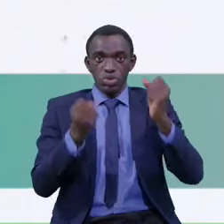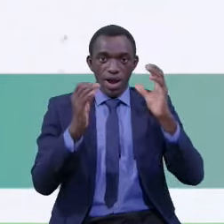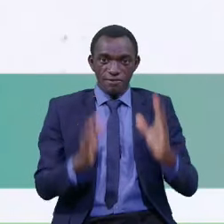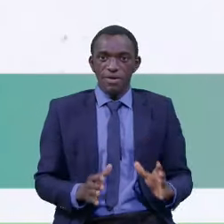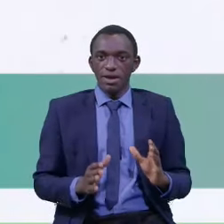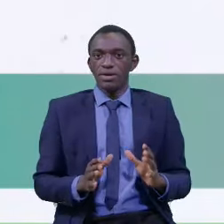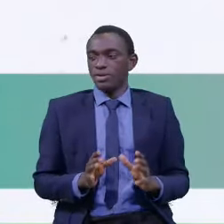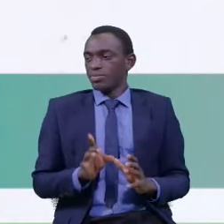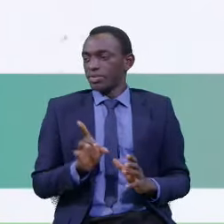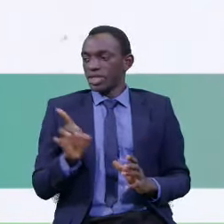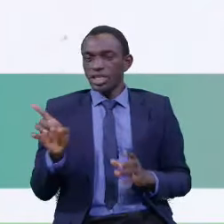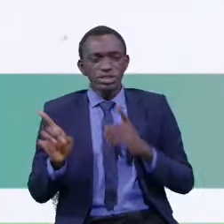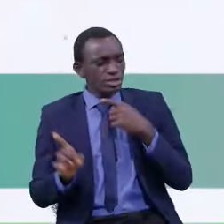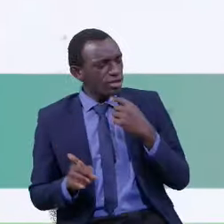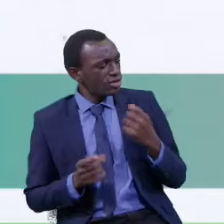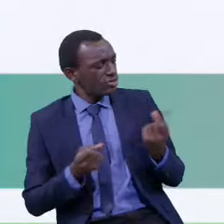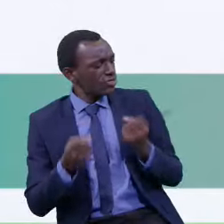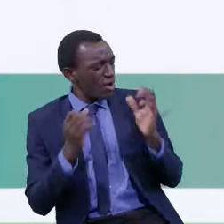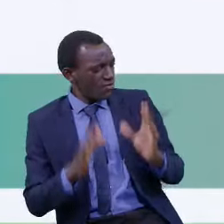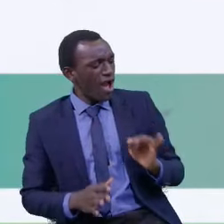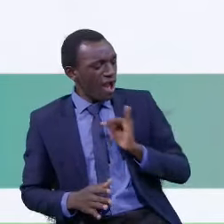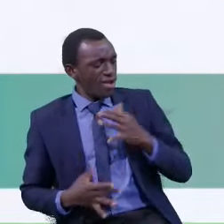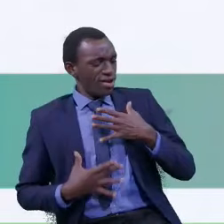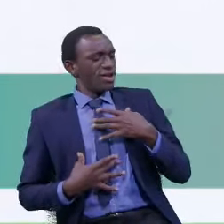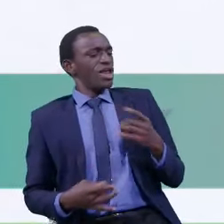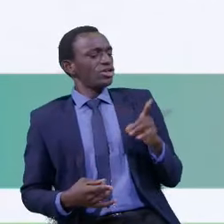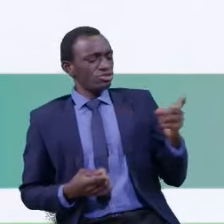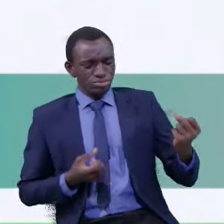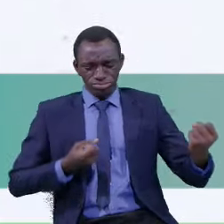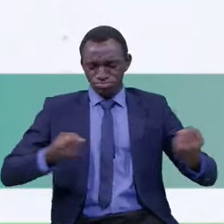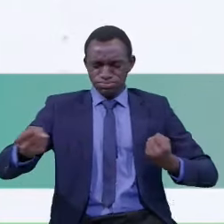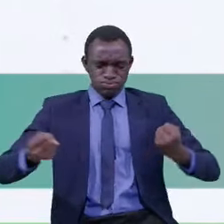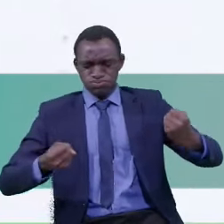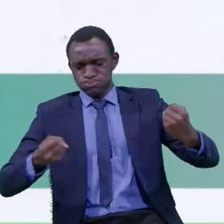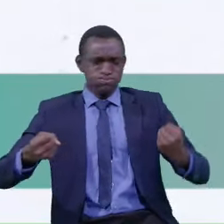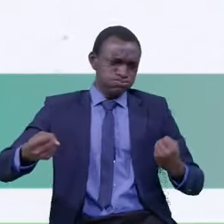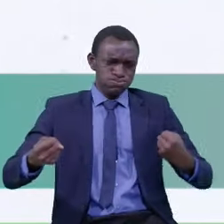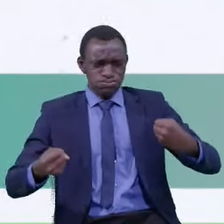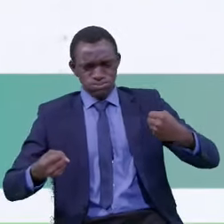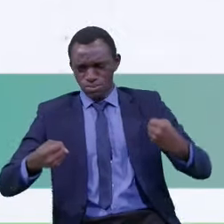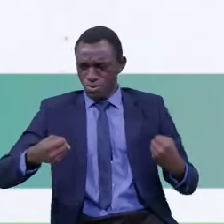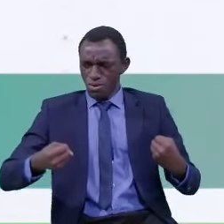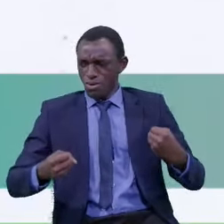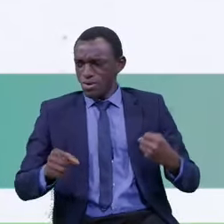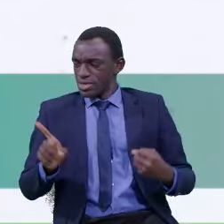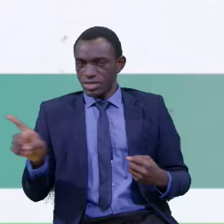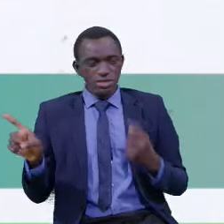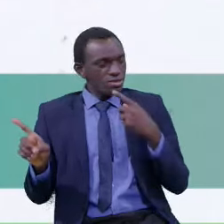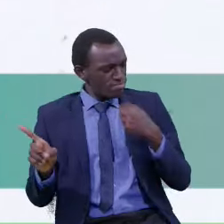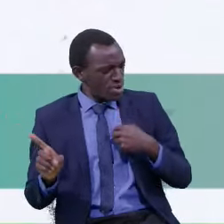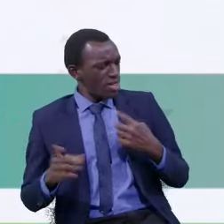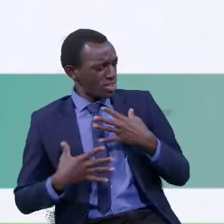driving. Driver, I see you. You are behind the wheel all the time. By the